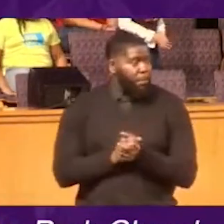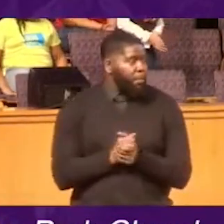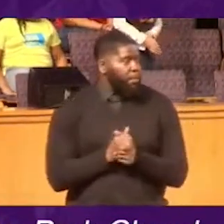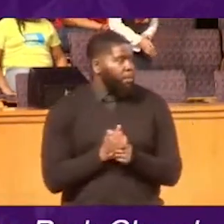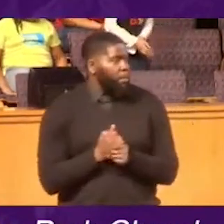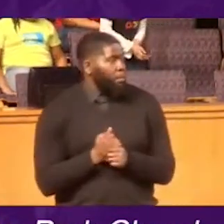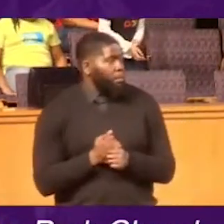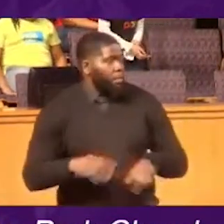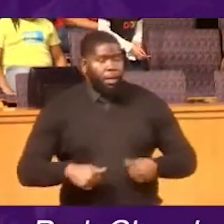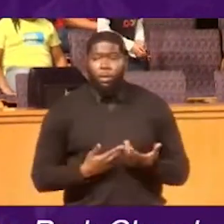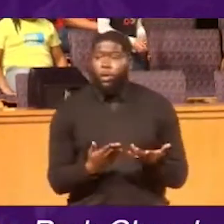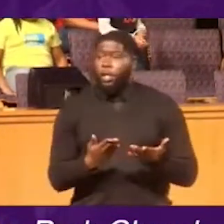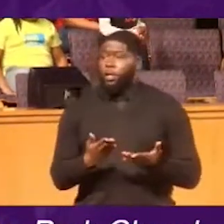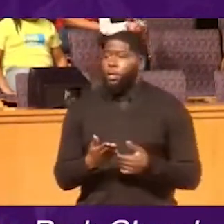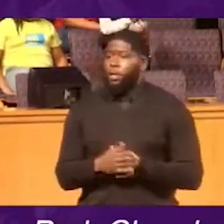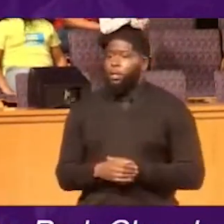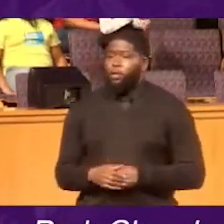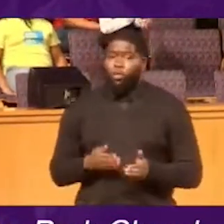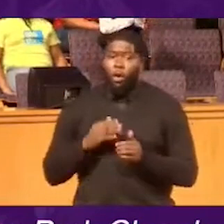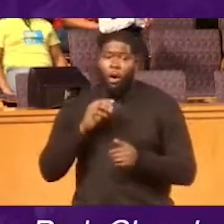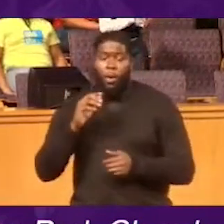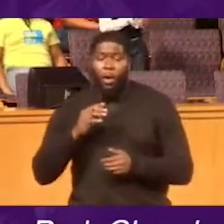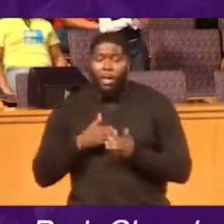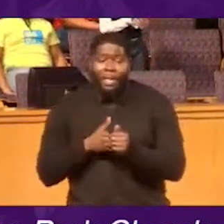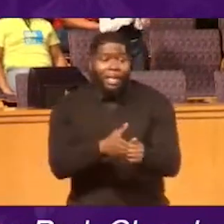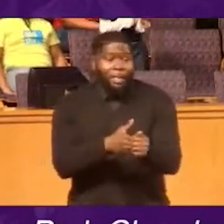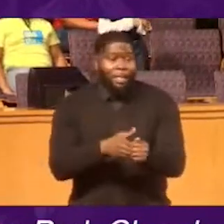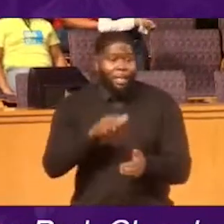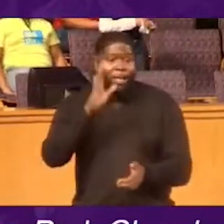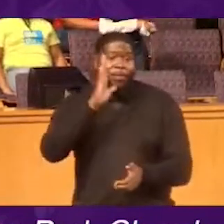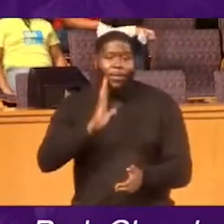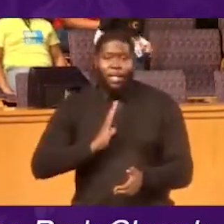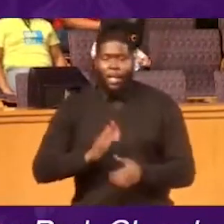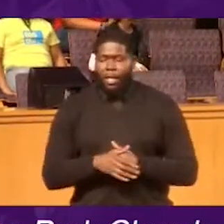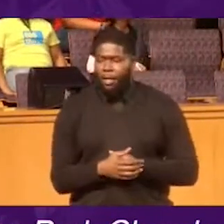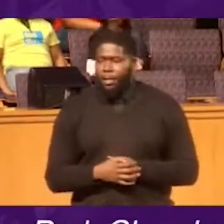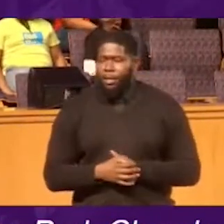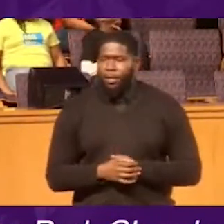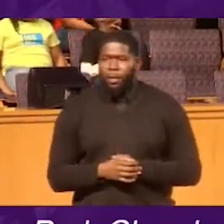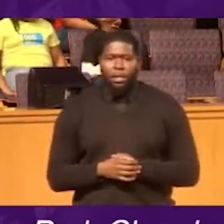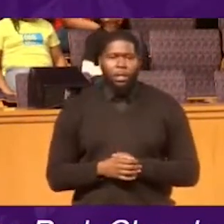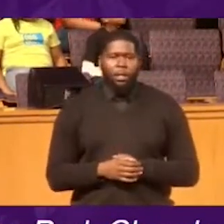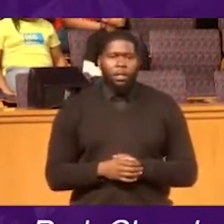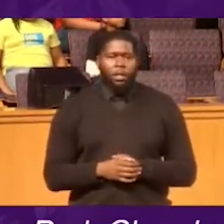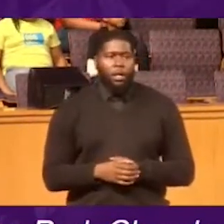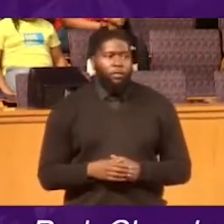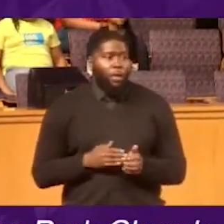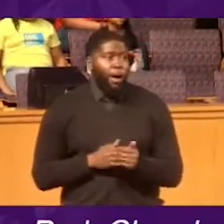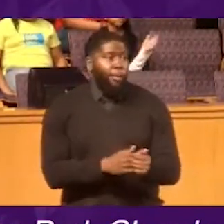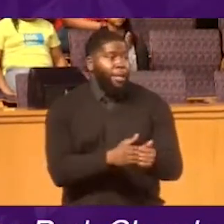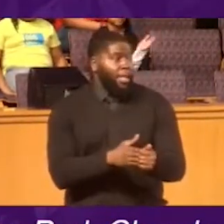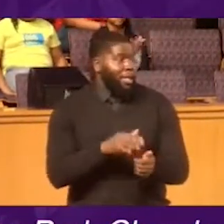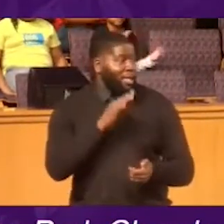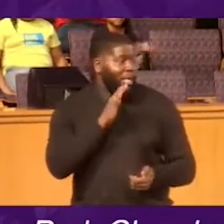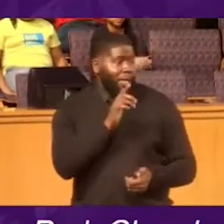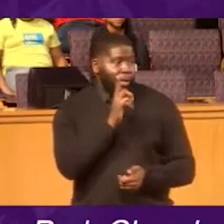We can give it up again for our leading lady. Give it up for our leading lady.